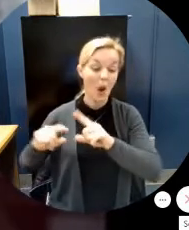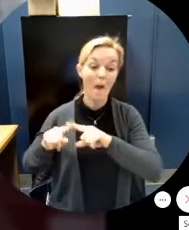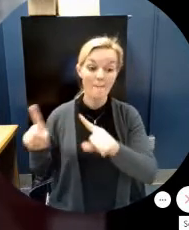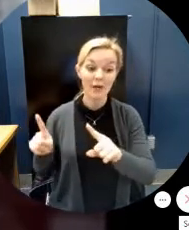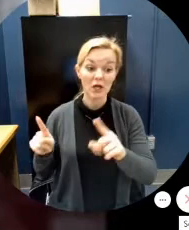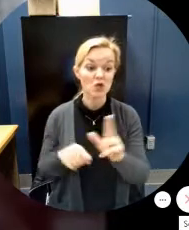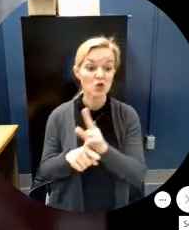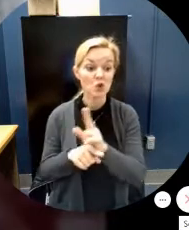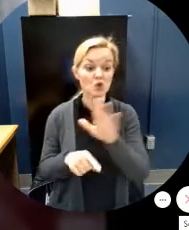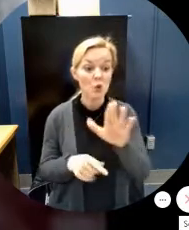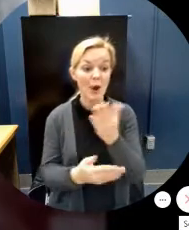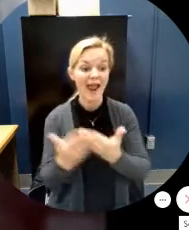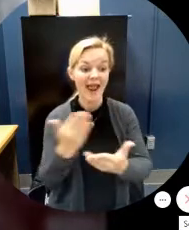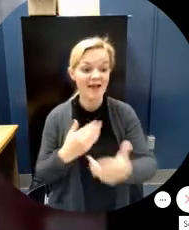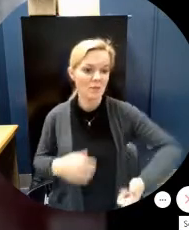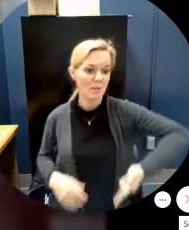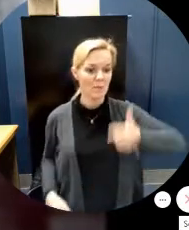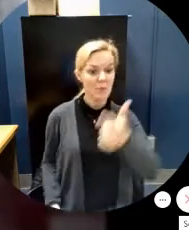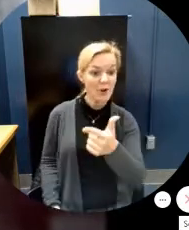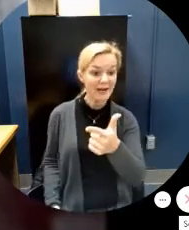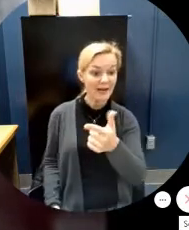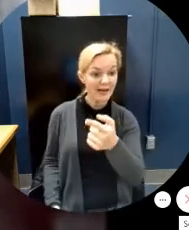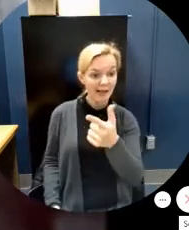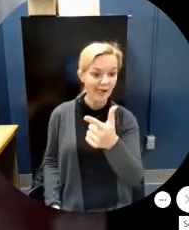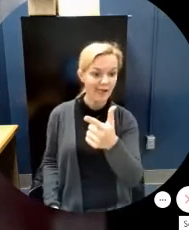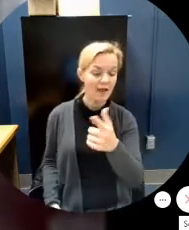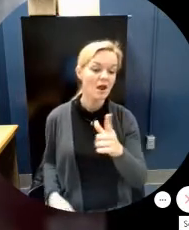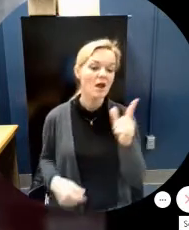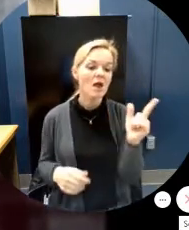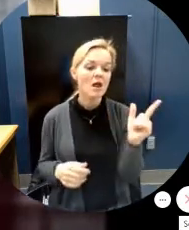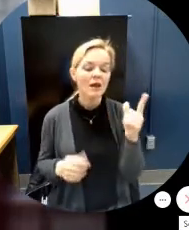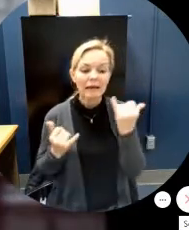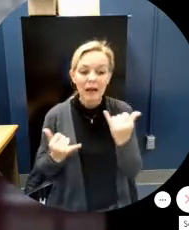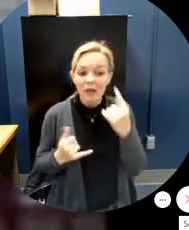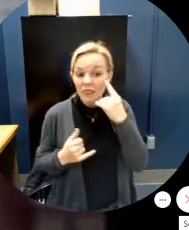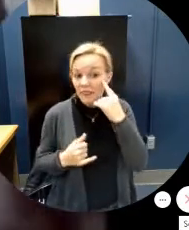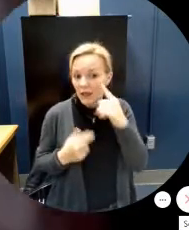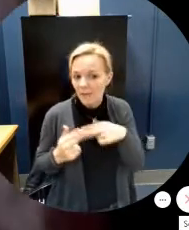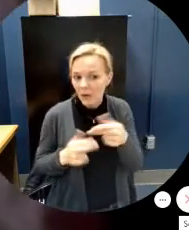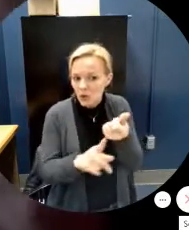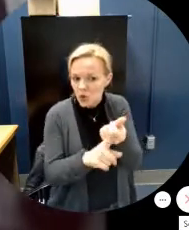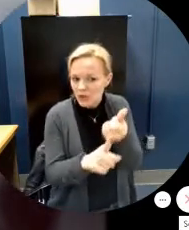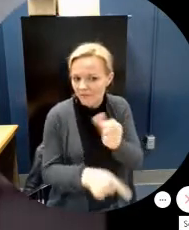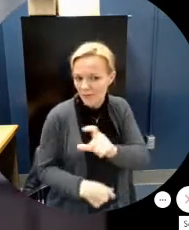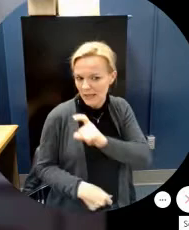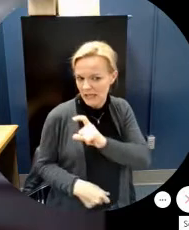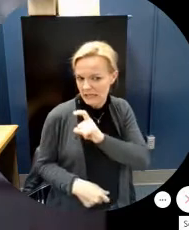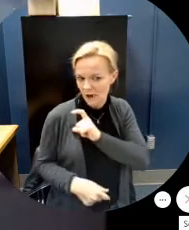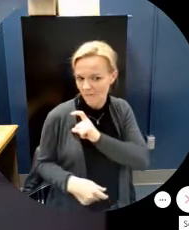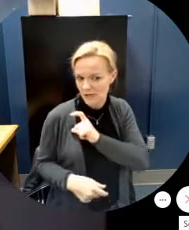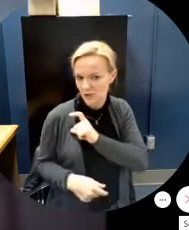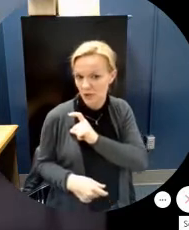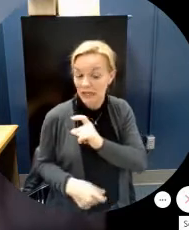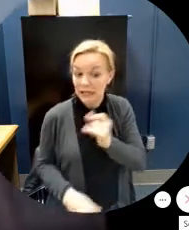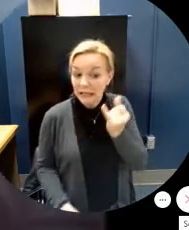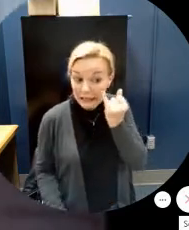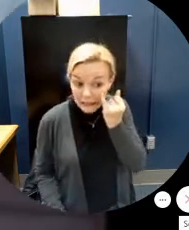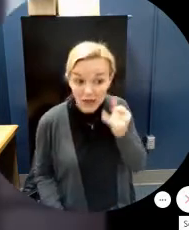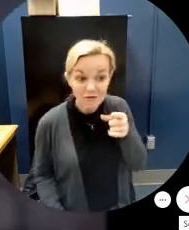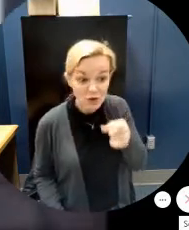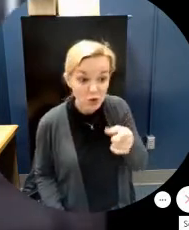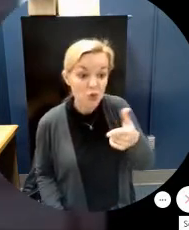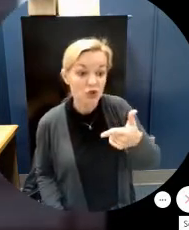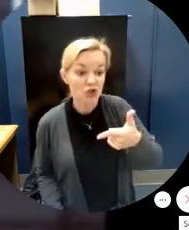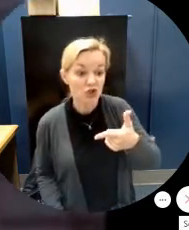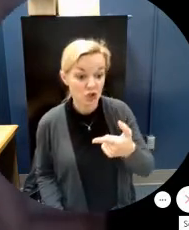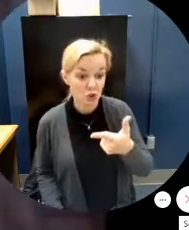the screen, and imagine yourself as the police officer in charge. If you shoot, you should